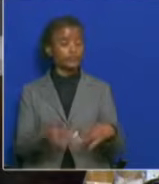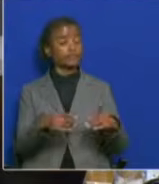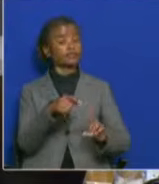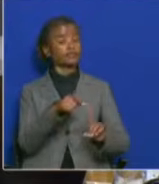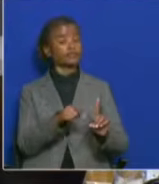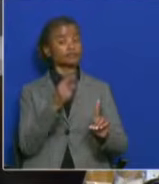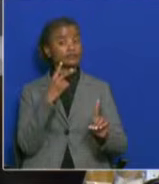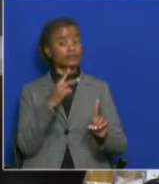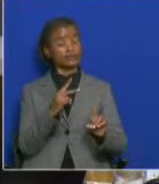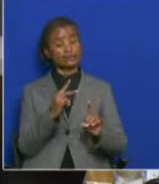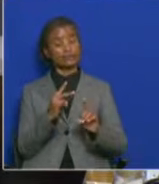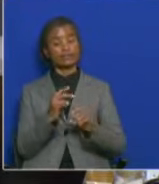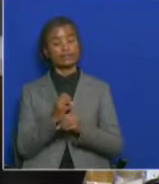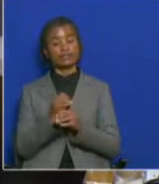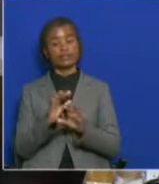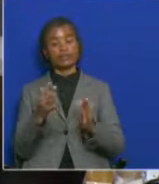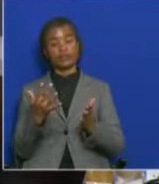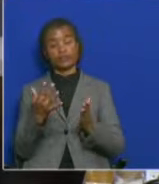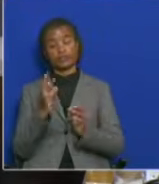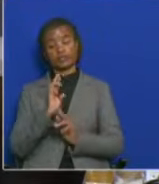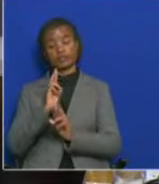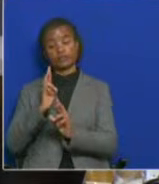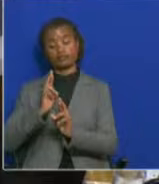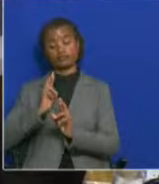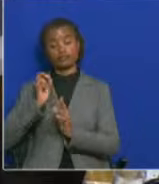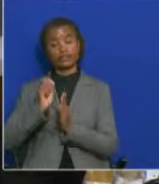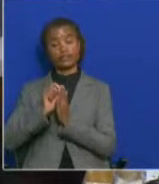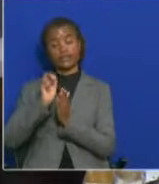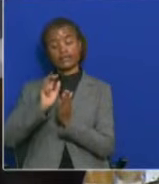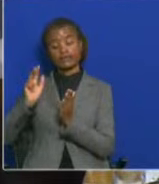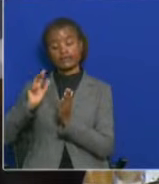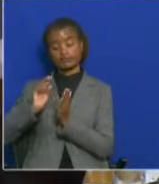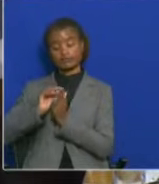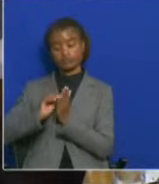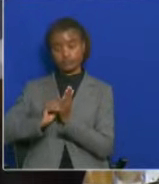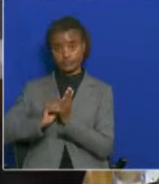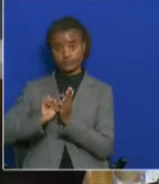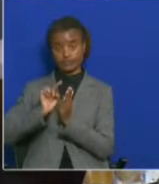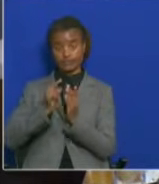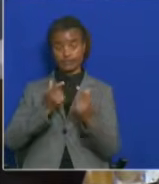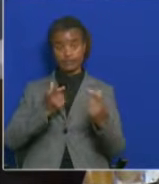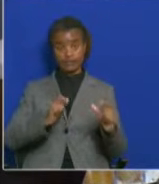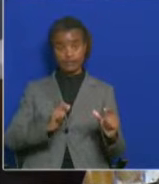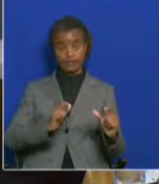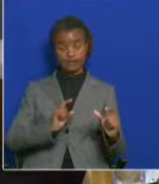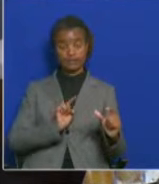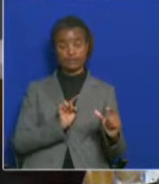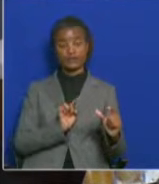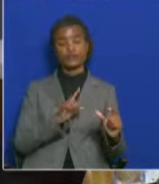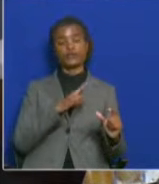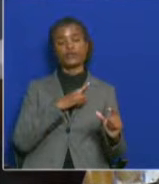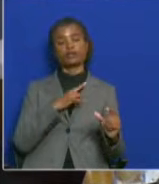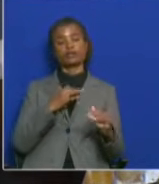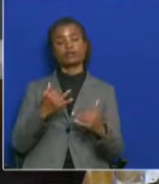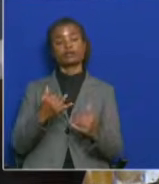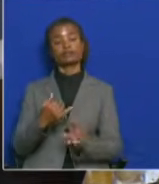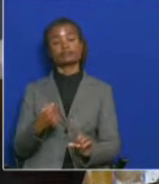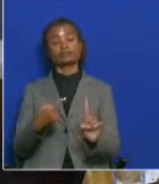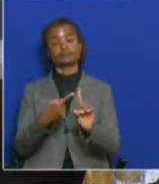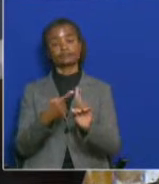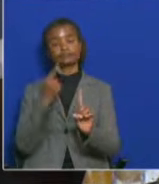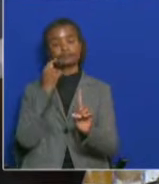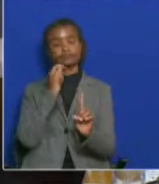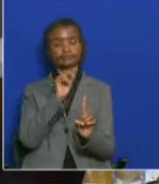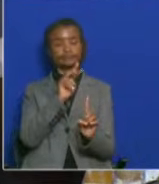those paragraphs, because what Mr. Mazzotti is taking issue with is the